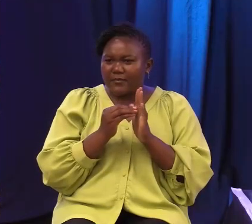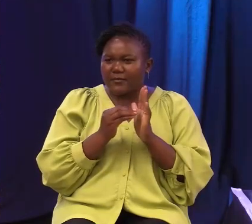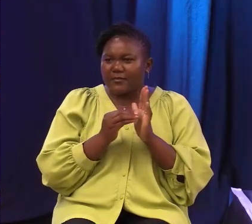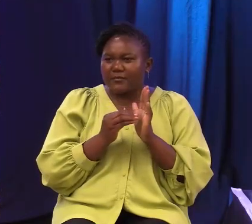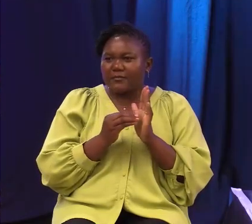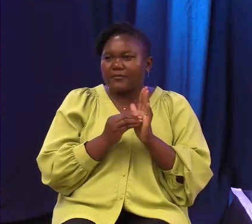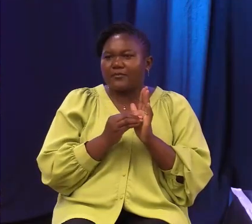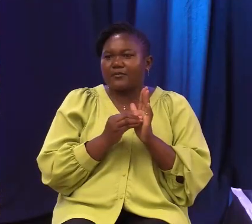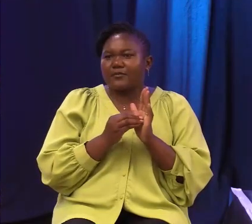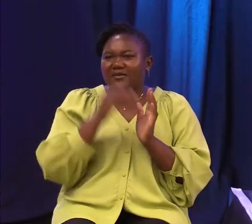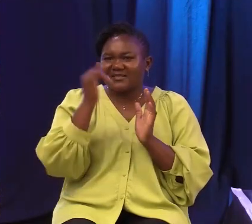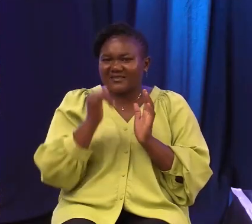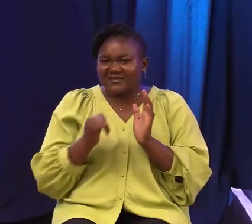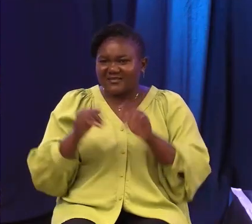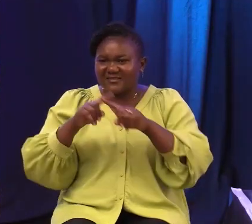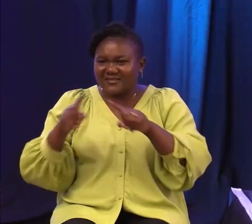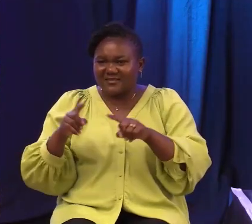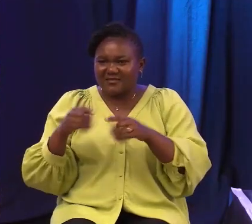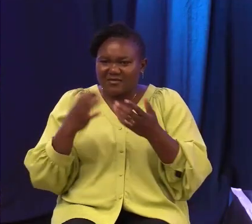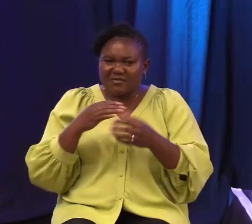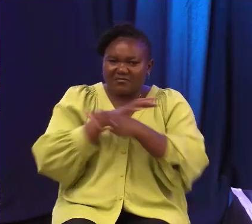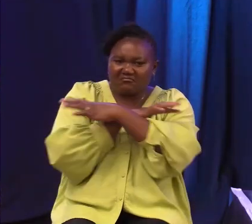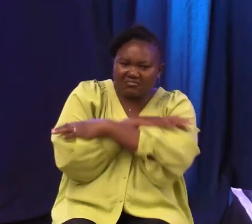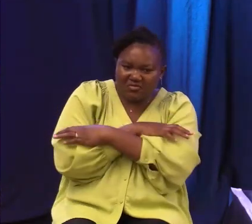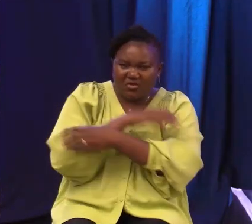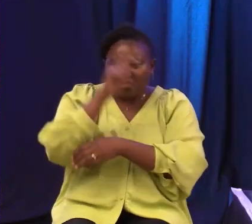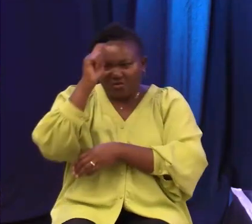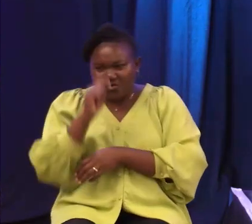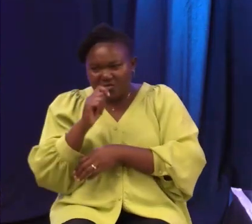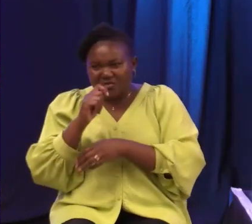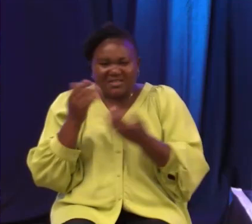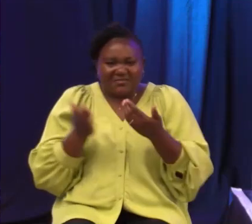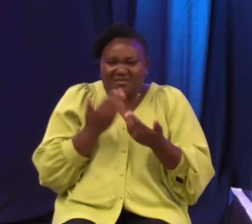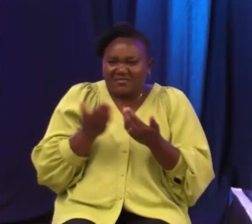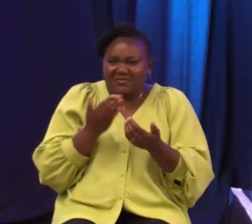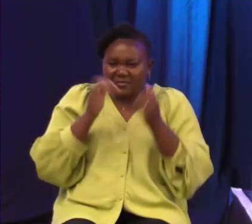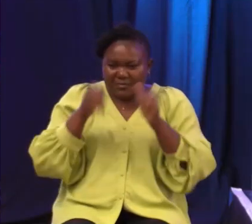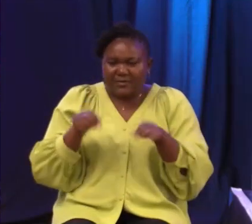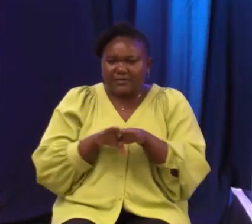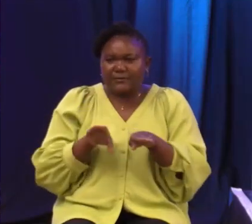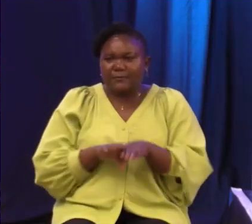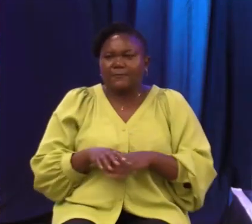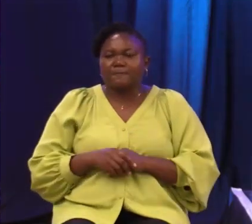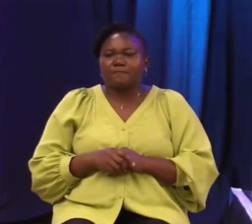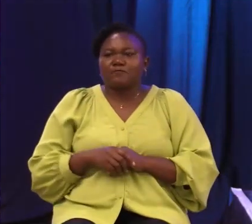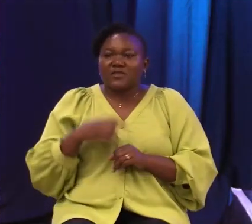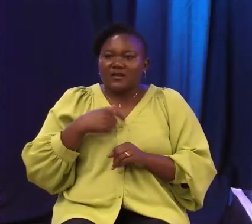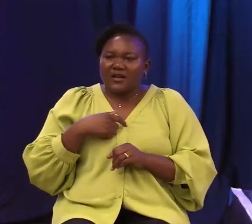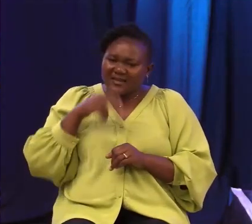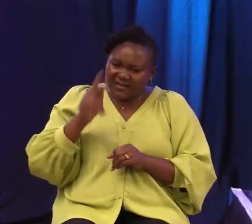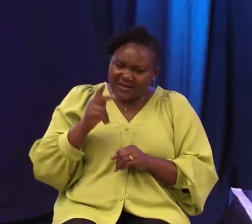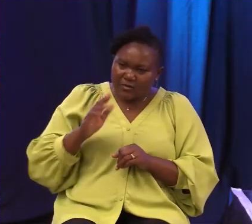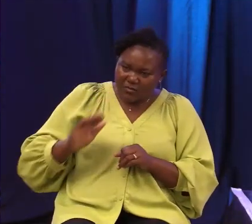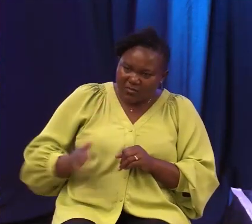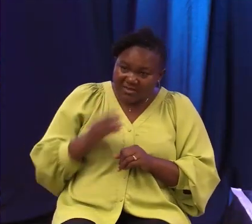to put the design on a different print like a t-shirt or hats, then it's very simple and you can easily do that. I wanted